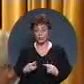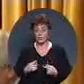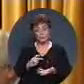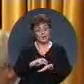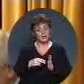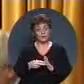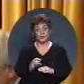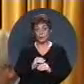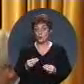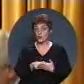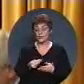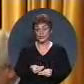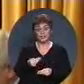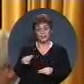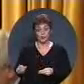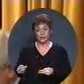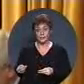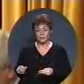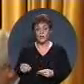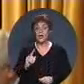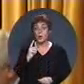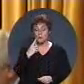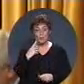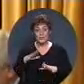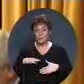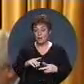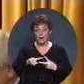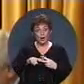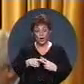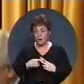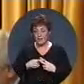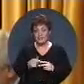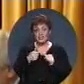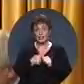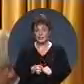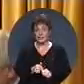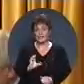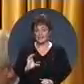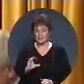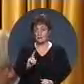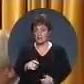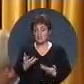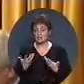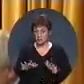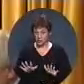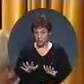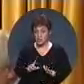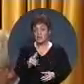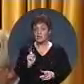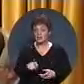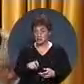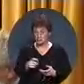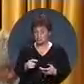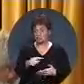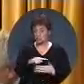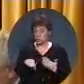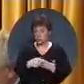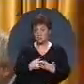Bombardier has yet to launch the C-Series project. When the company does so and when it fulfills its conditions, this government will honour its